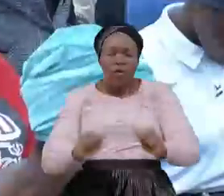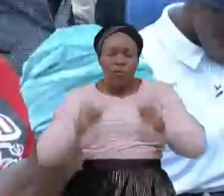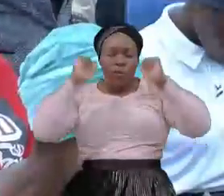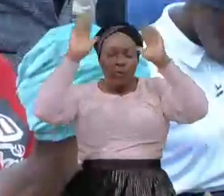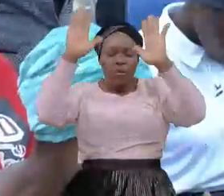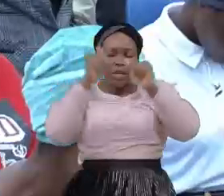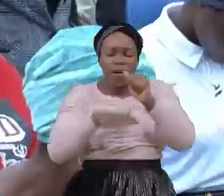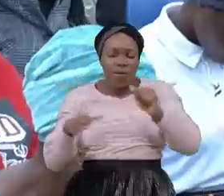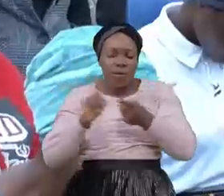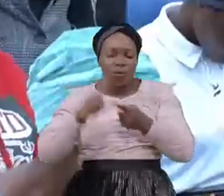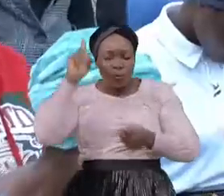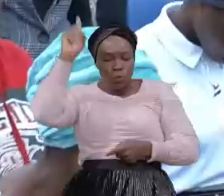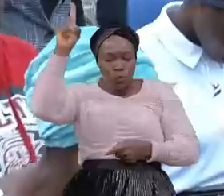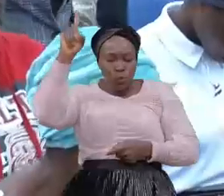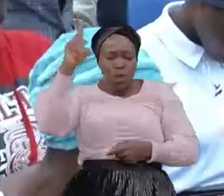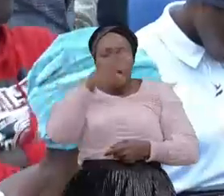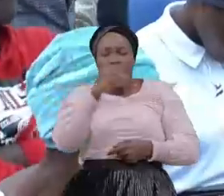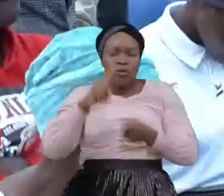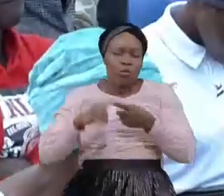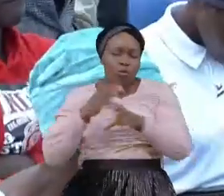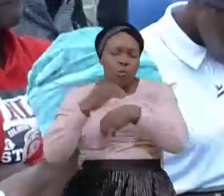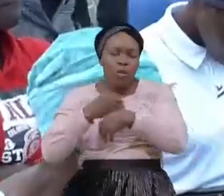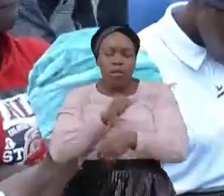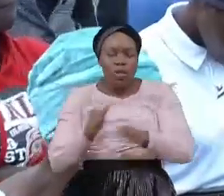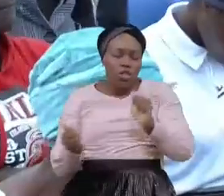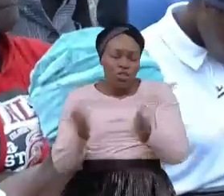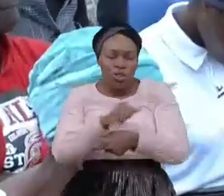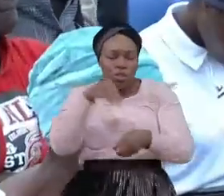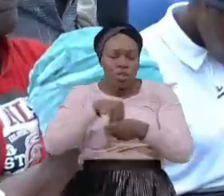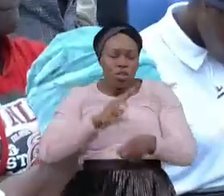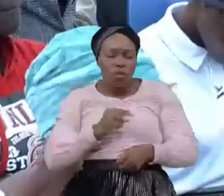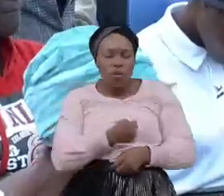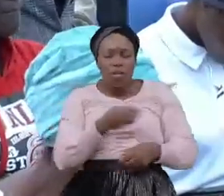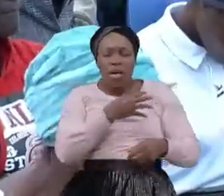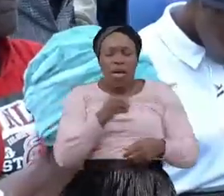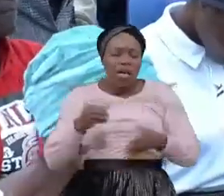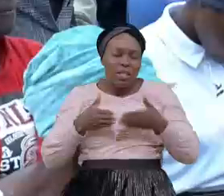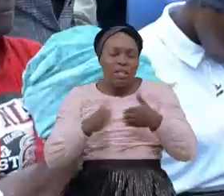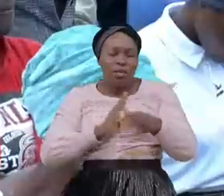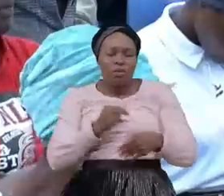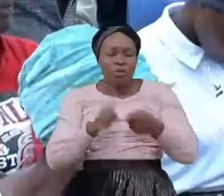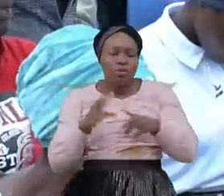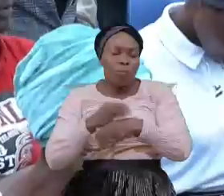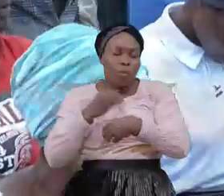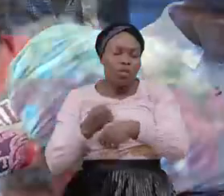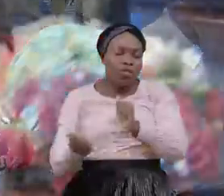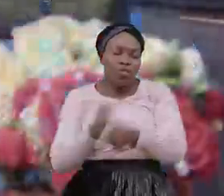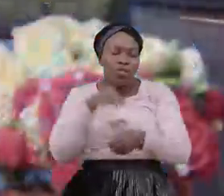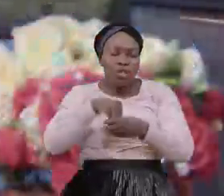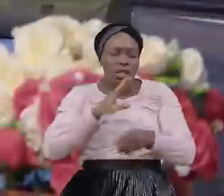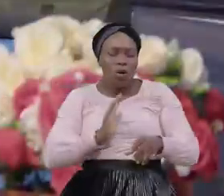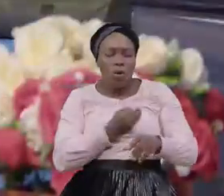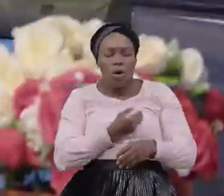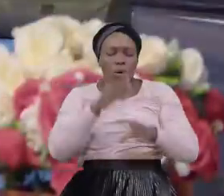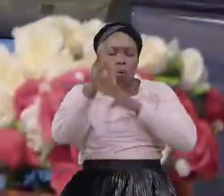you. Make a change in us and use us to make a change in our world. Thank you, Lord, for